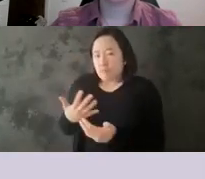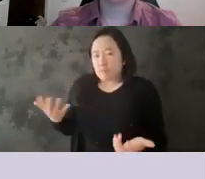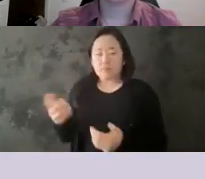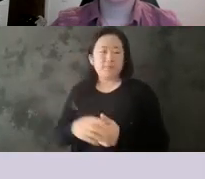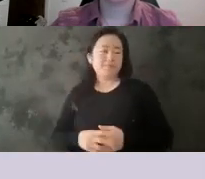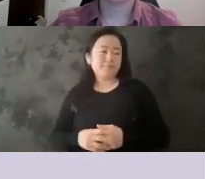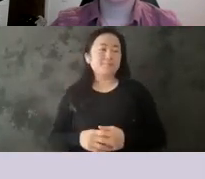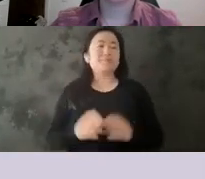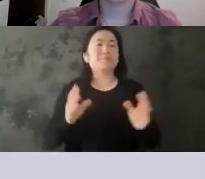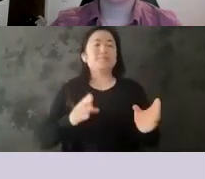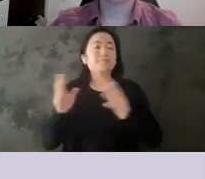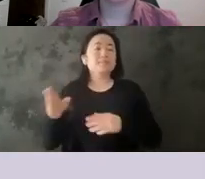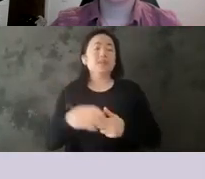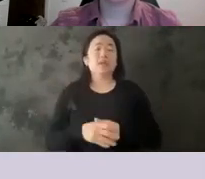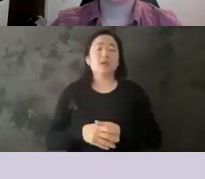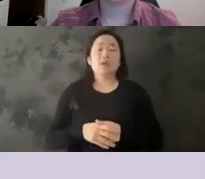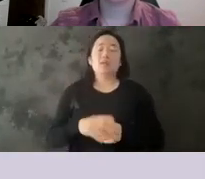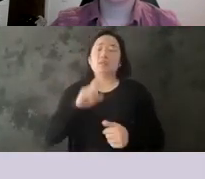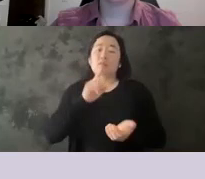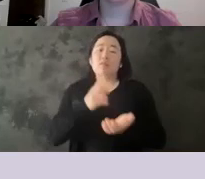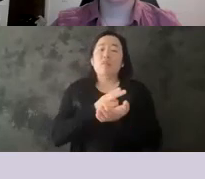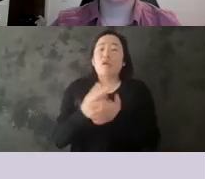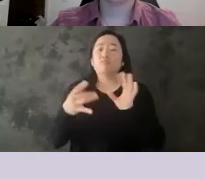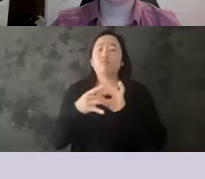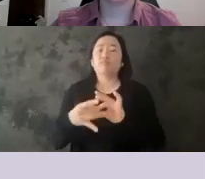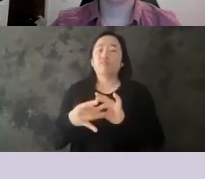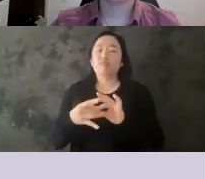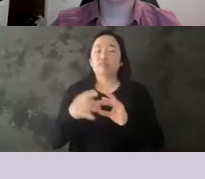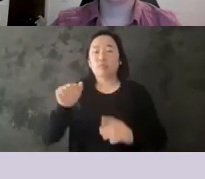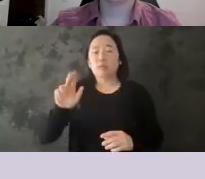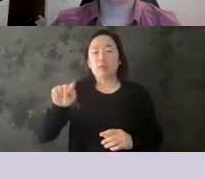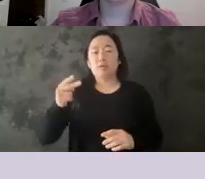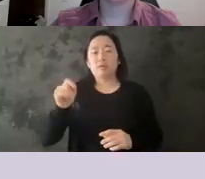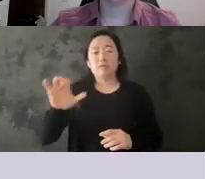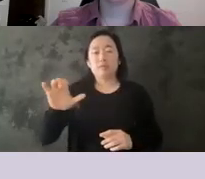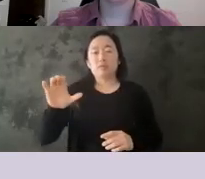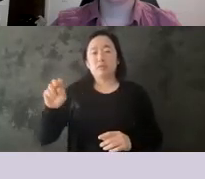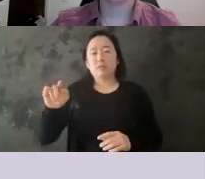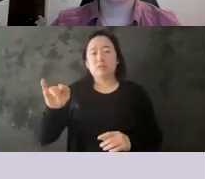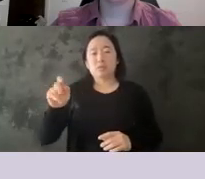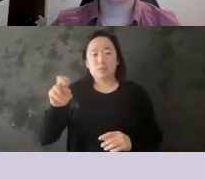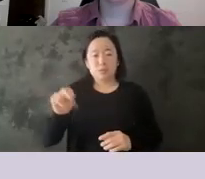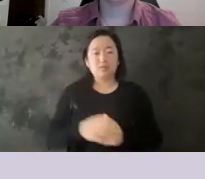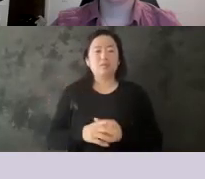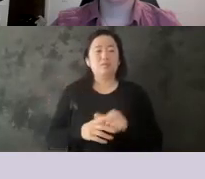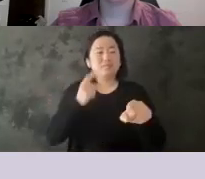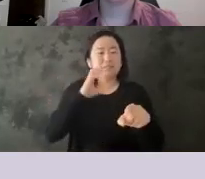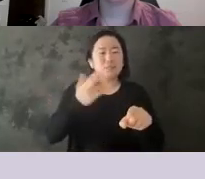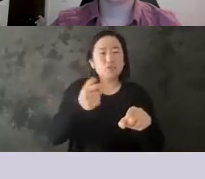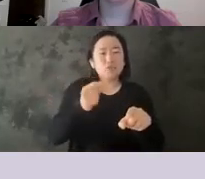connection. So that was something that was mentioned in the chat, of the importance of being able to embrace the commonality that we're